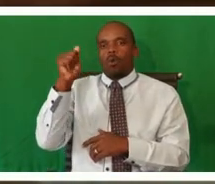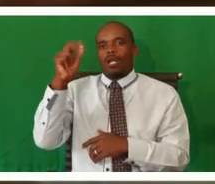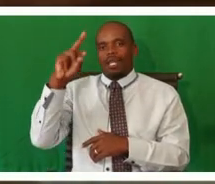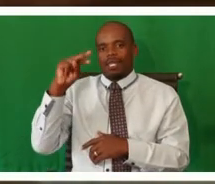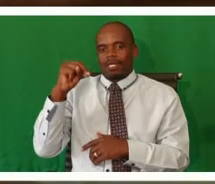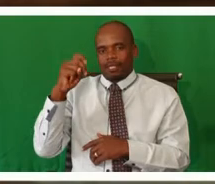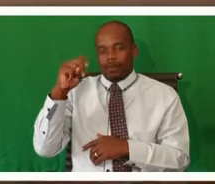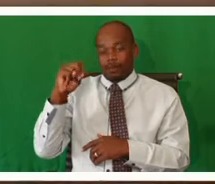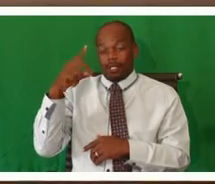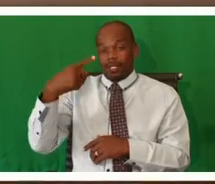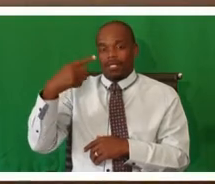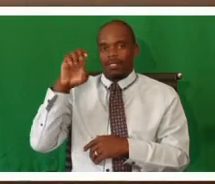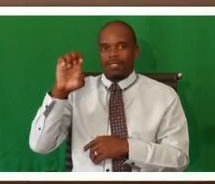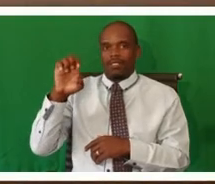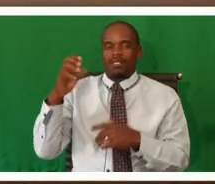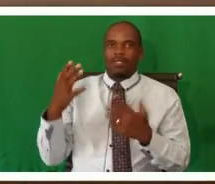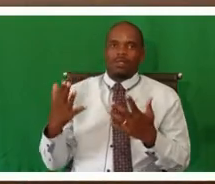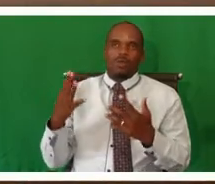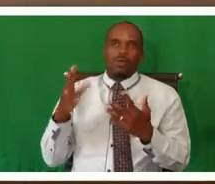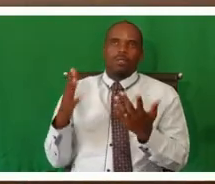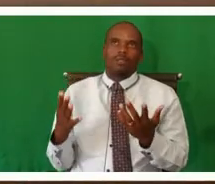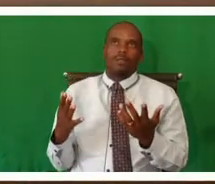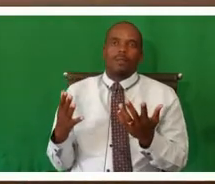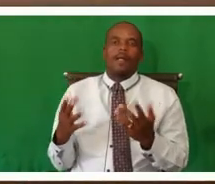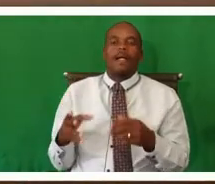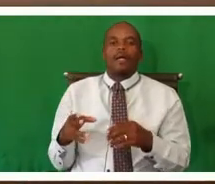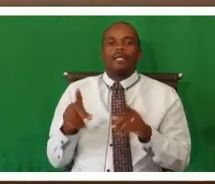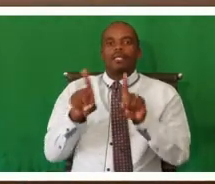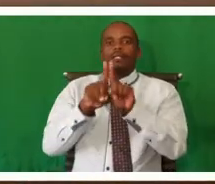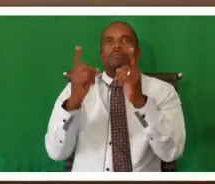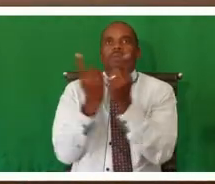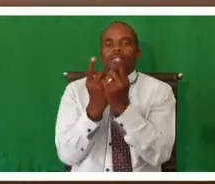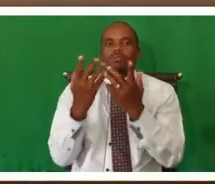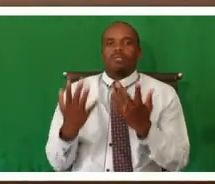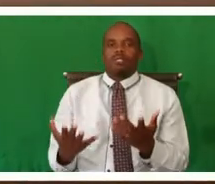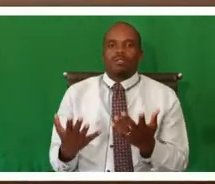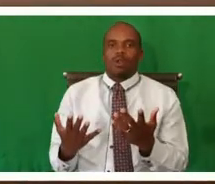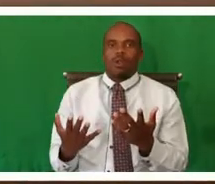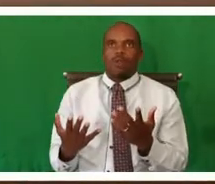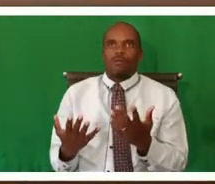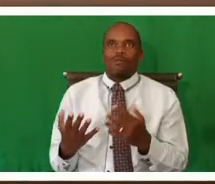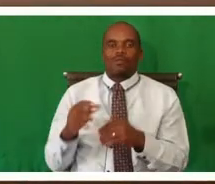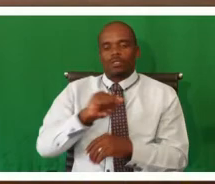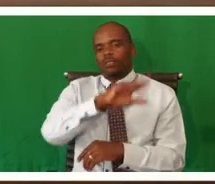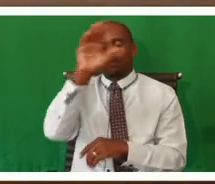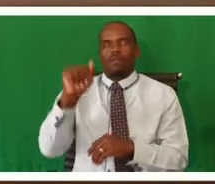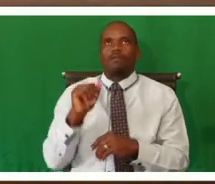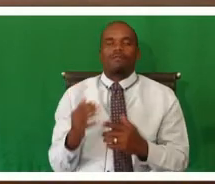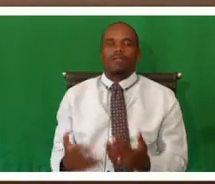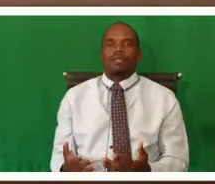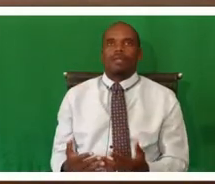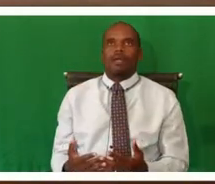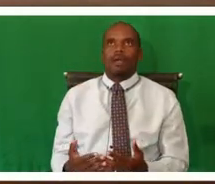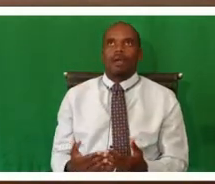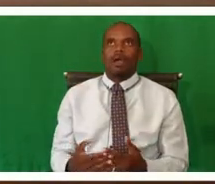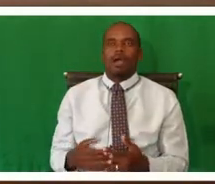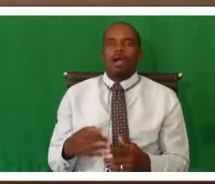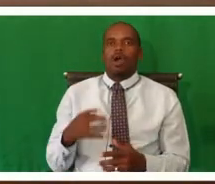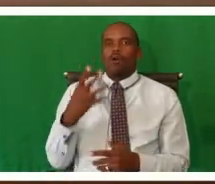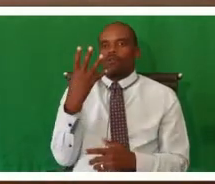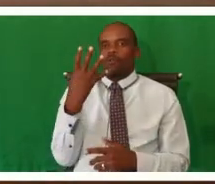Department of Water and Sanitation, and the Department Bank of South Africa for